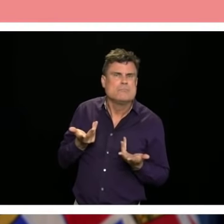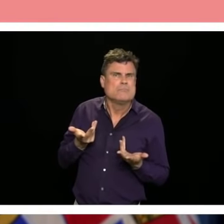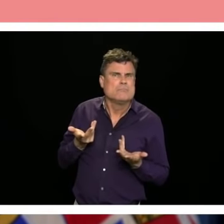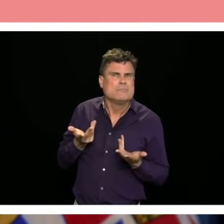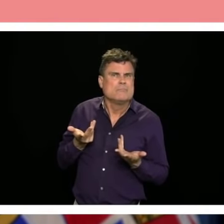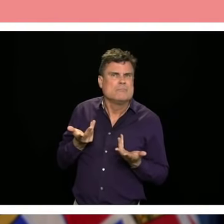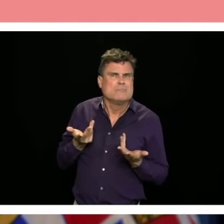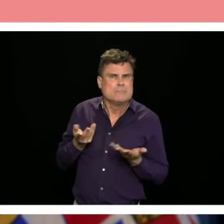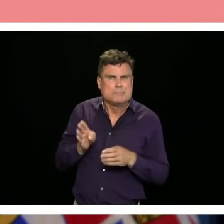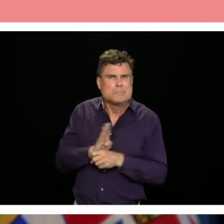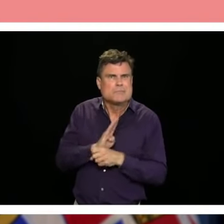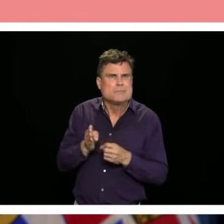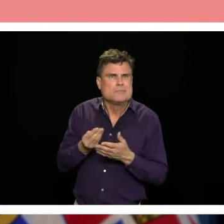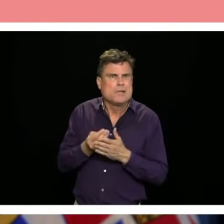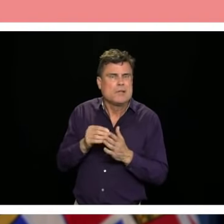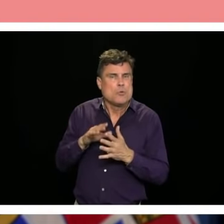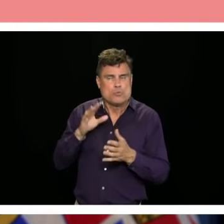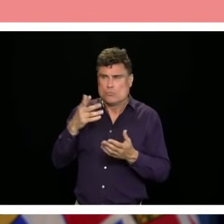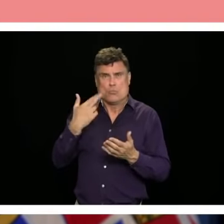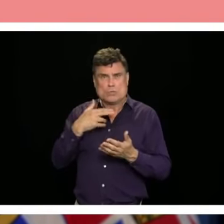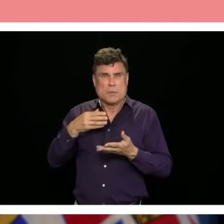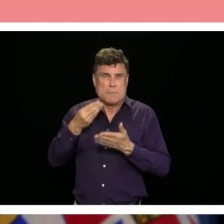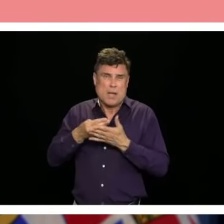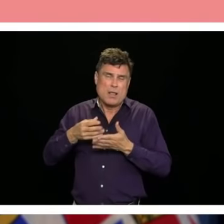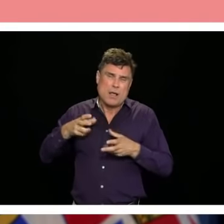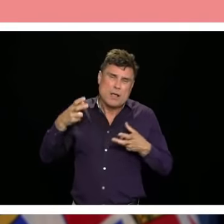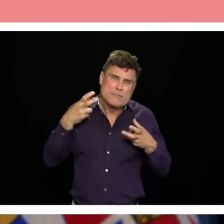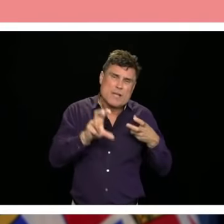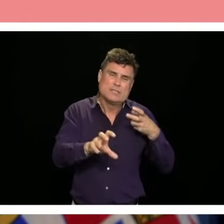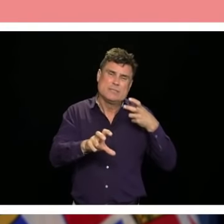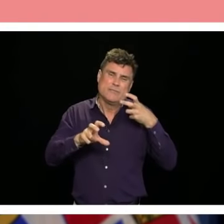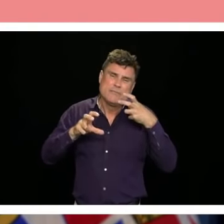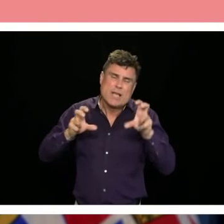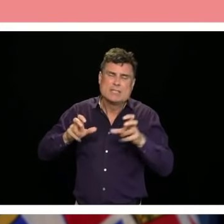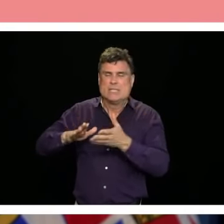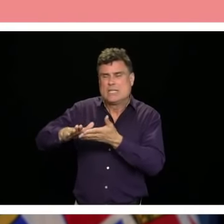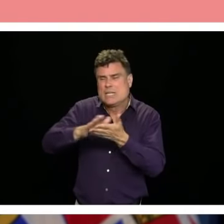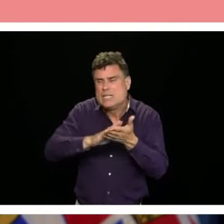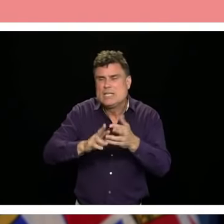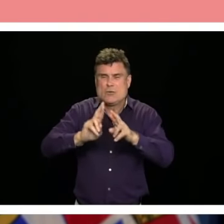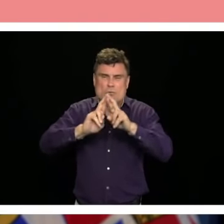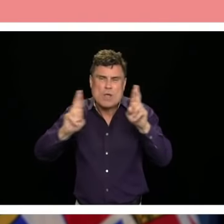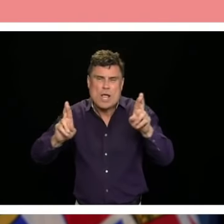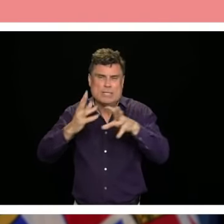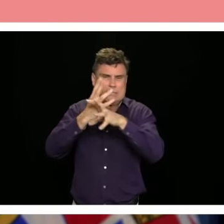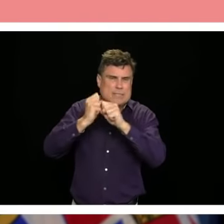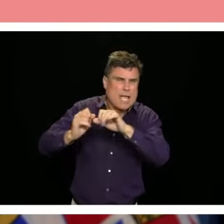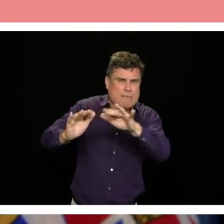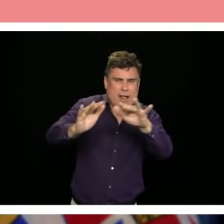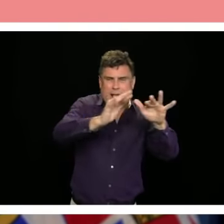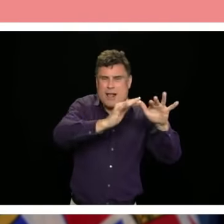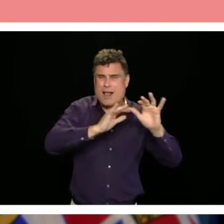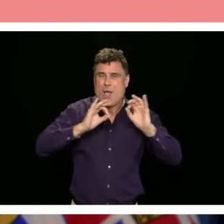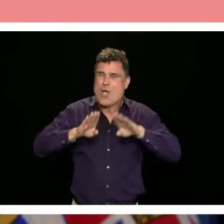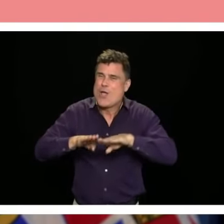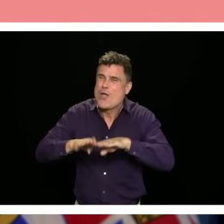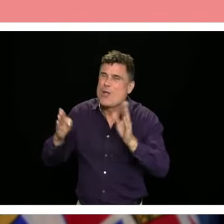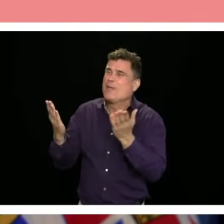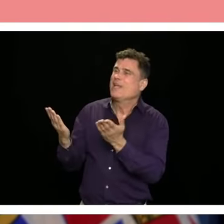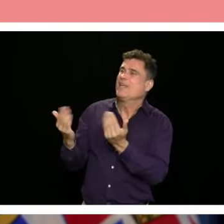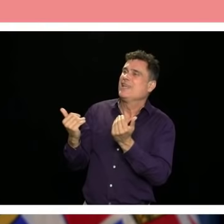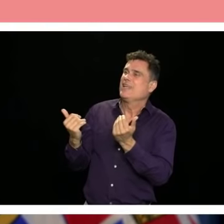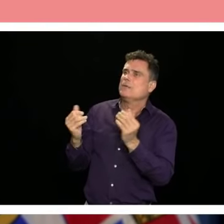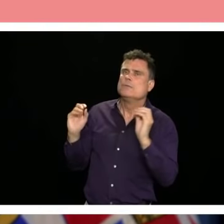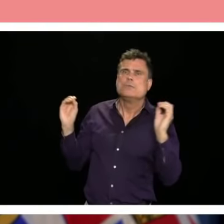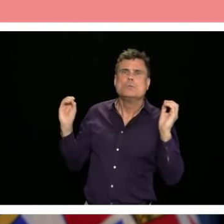Oh, hi, Dr. Henry. Thanks for taking my question. It's actually not about modeling. Some restaurants that have spent a lot of time and money on reopening 2 weeks ago are